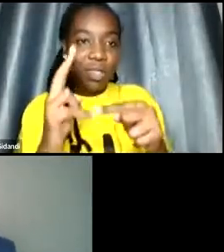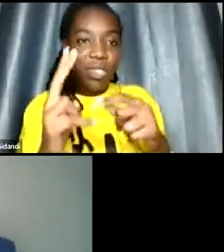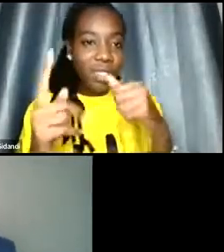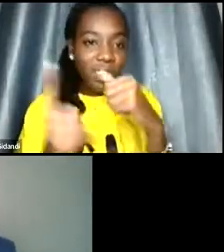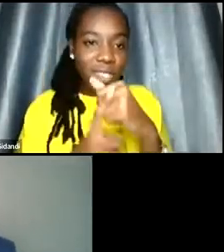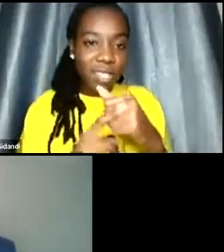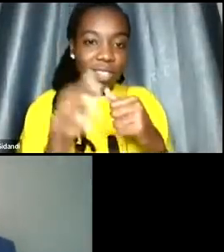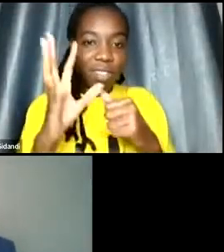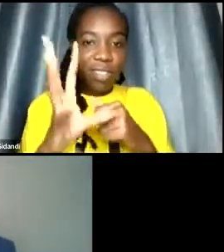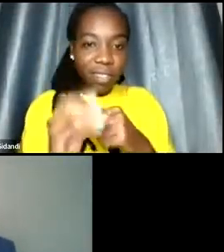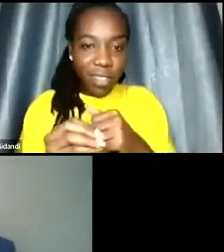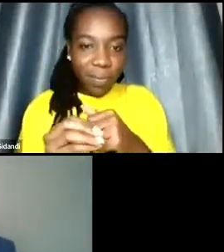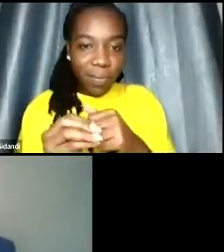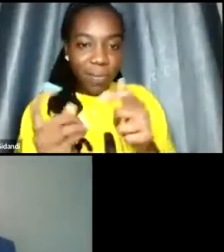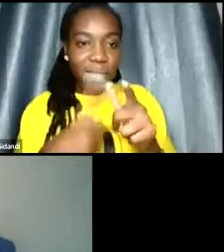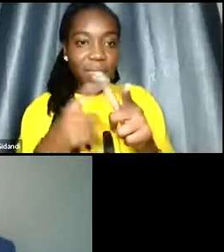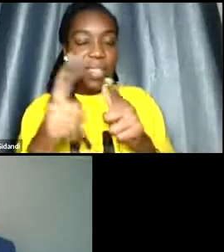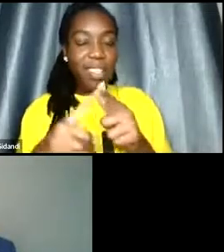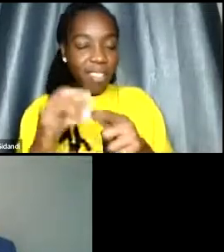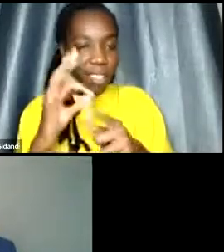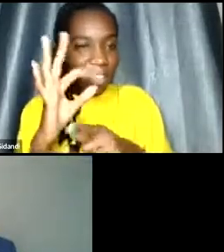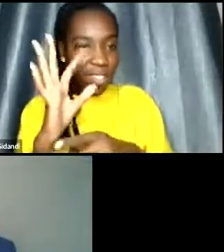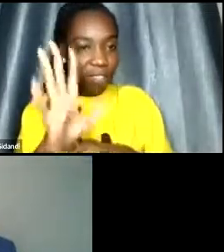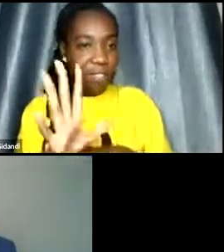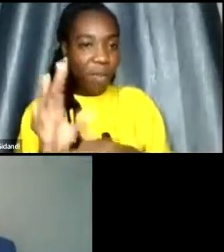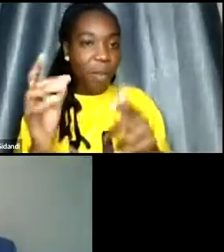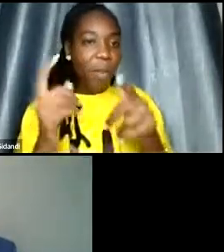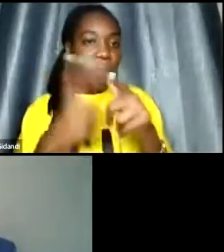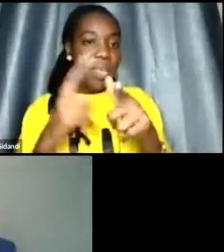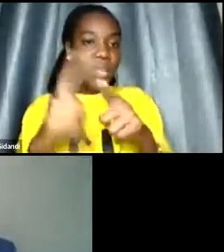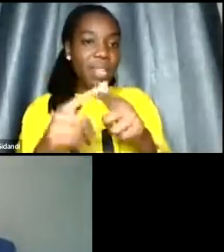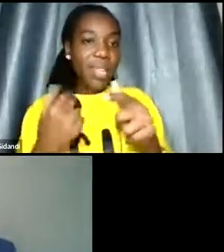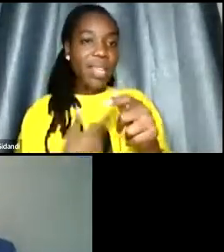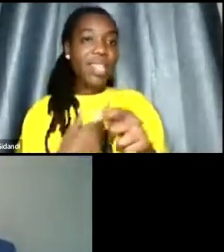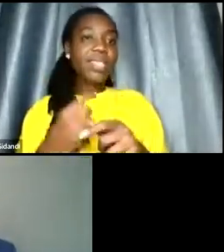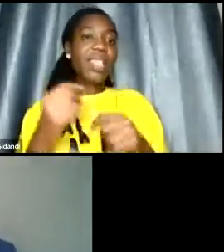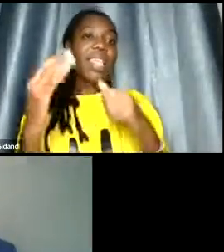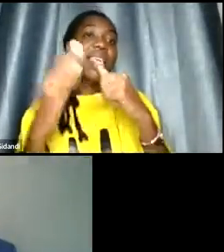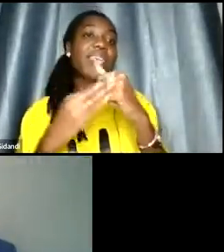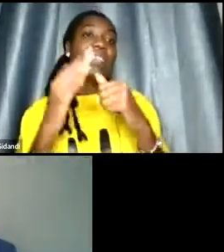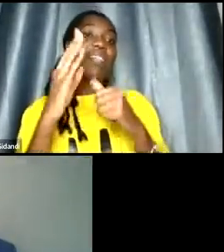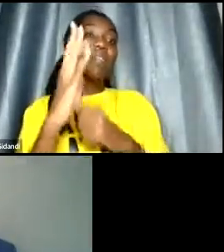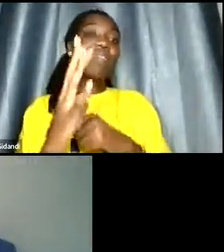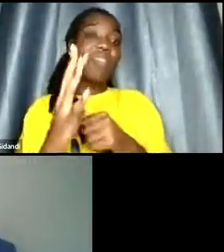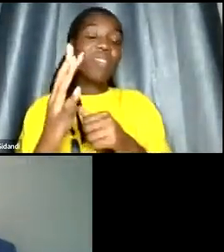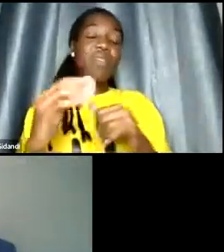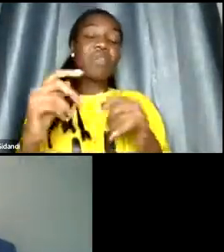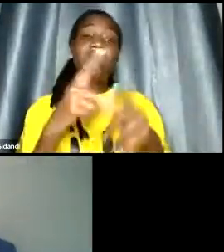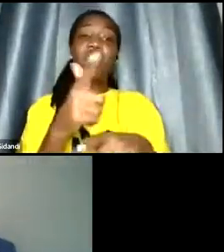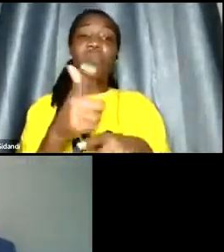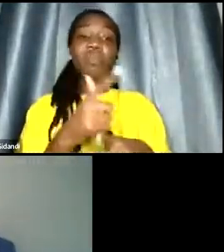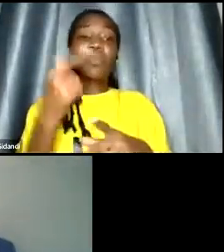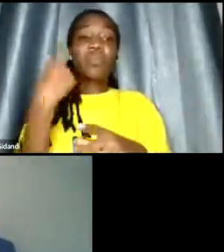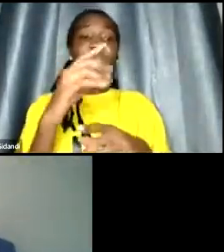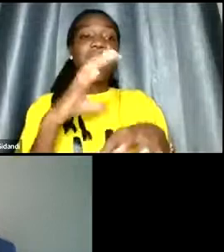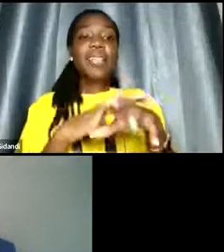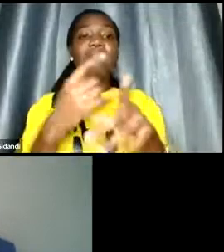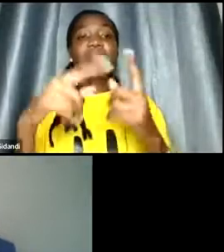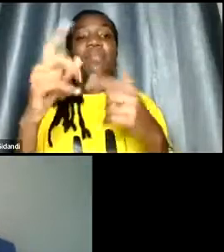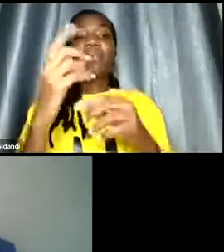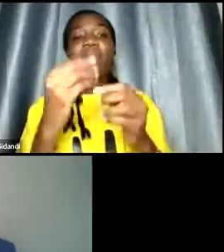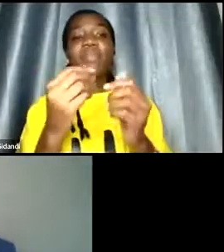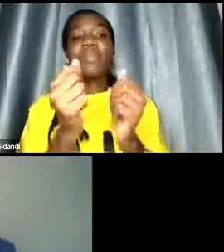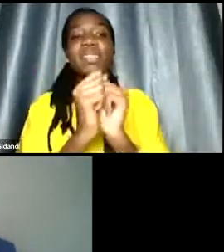50. And then 34. We are on 84th episode of Get It Right with Atara Solutions. My friends, if you don't have money